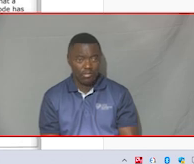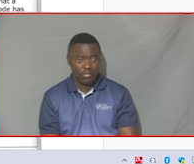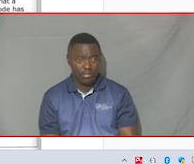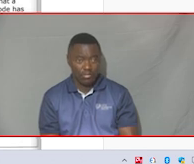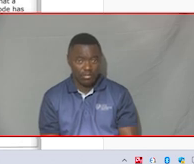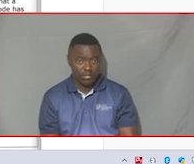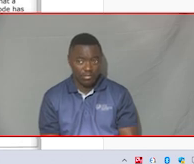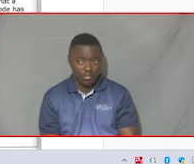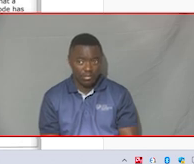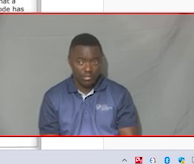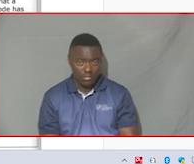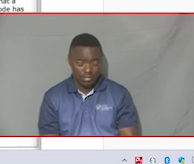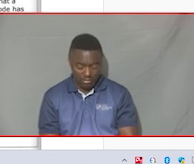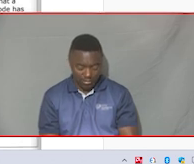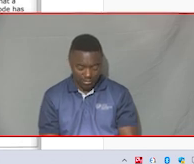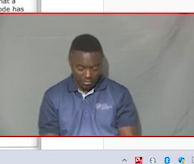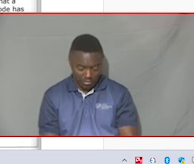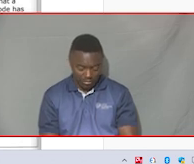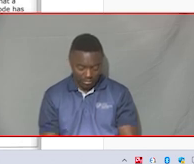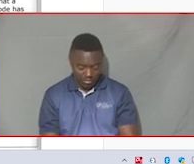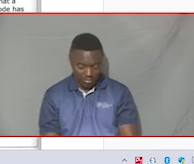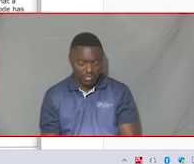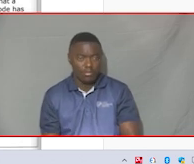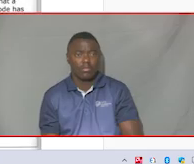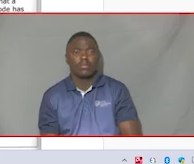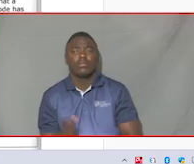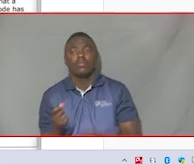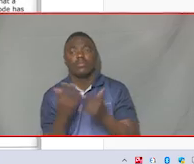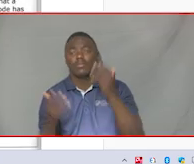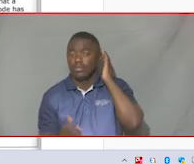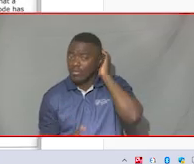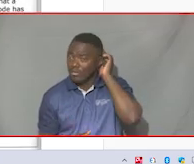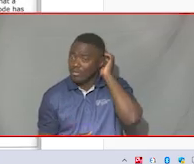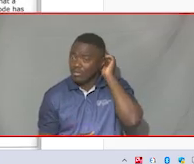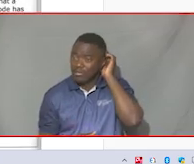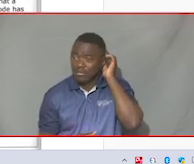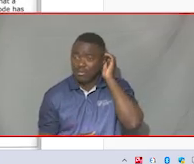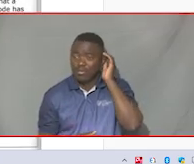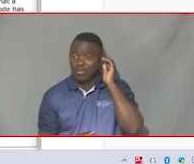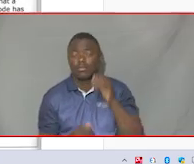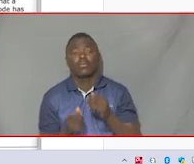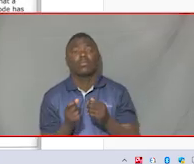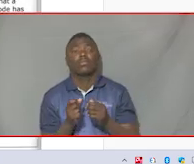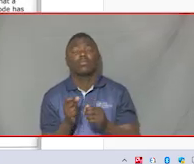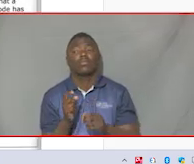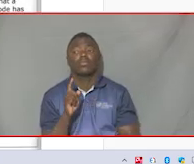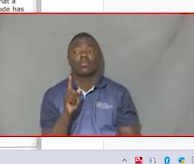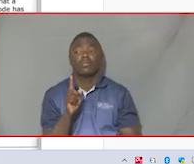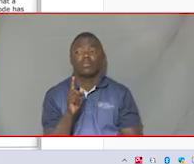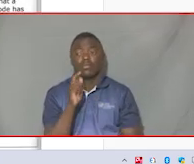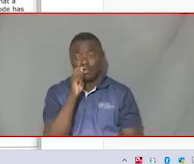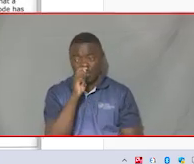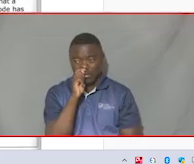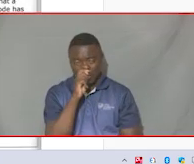Here they're saying, how many 4-digit codes can be possible if the code has to start with a 1 and end in a 9? Numbers